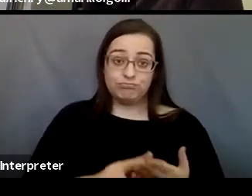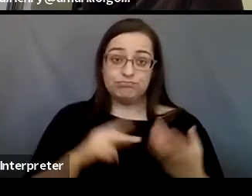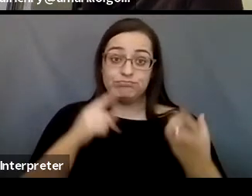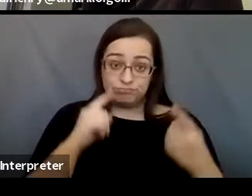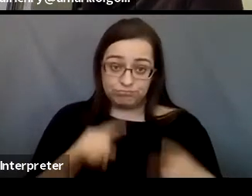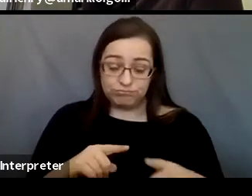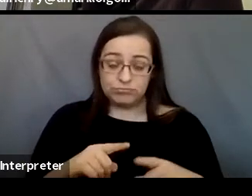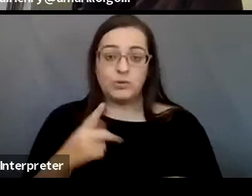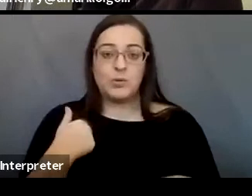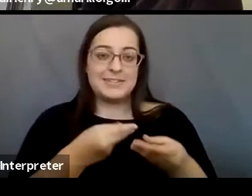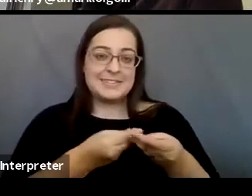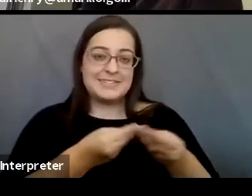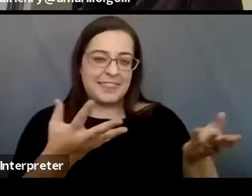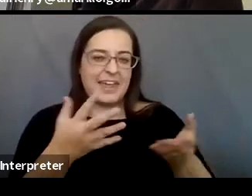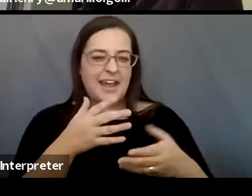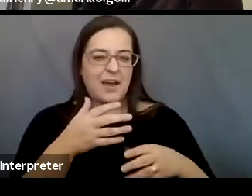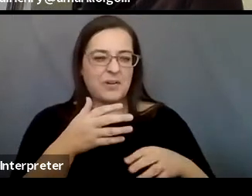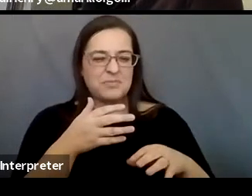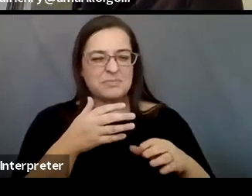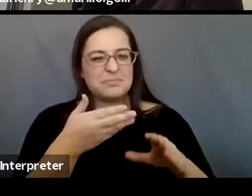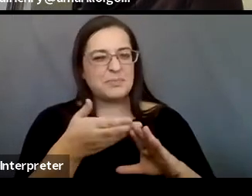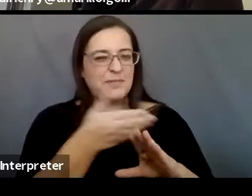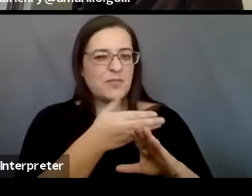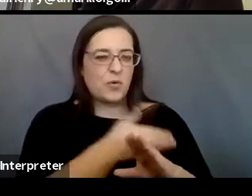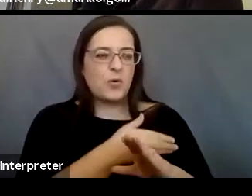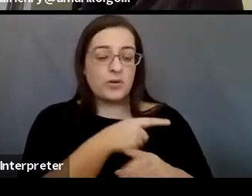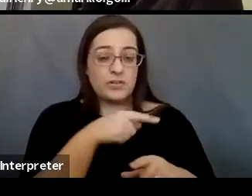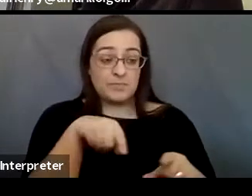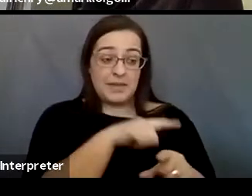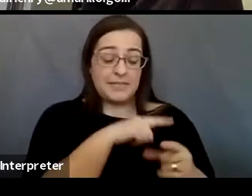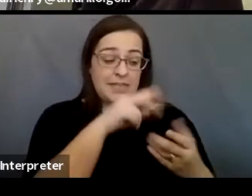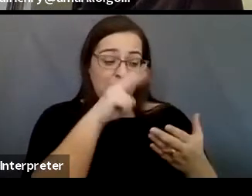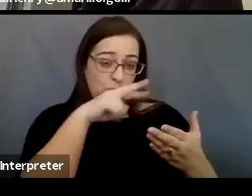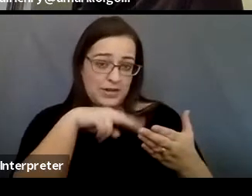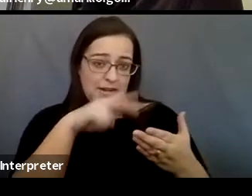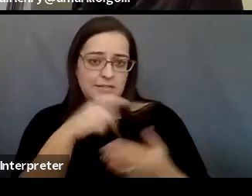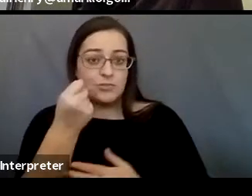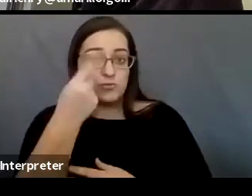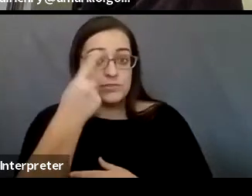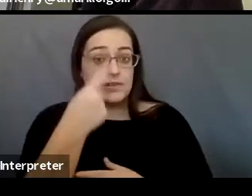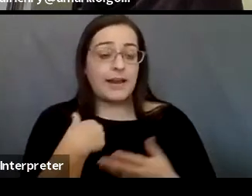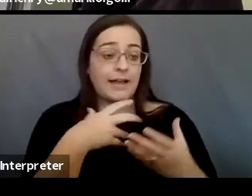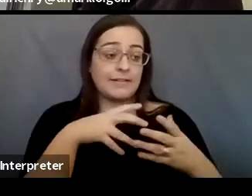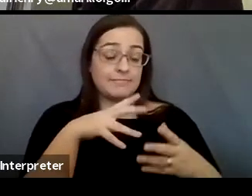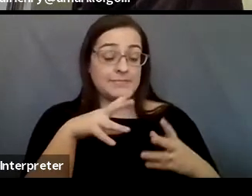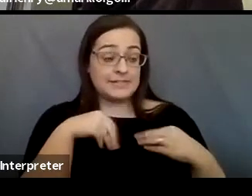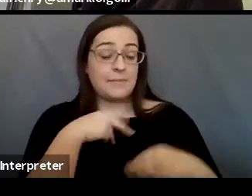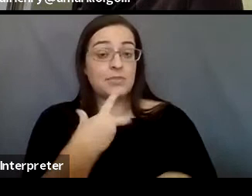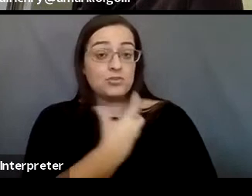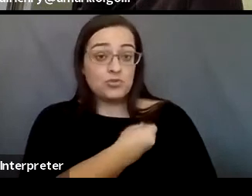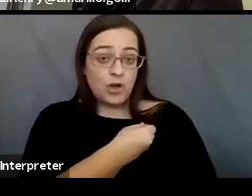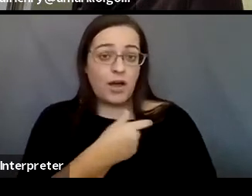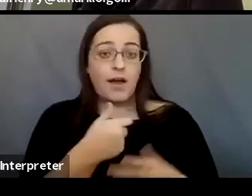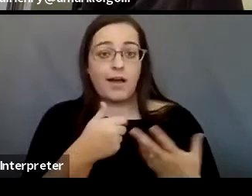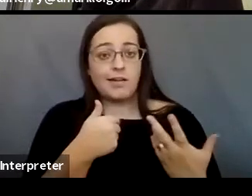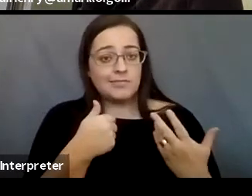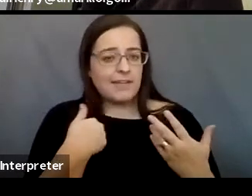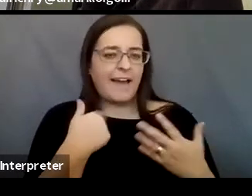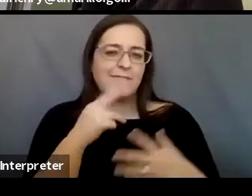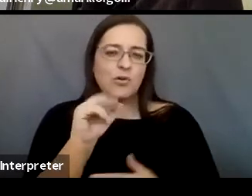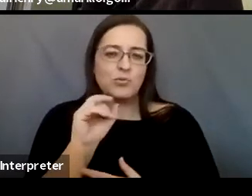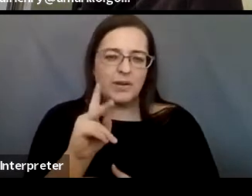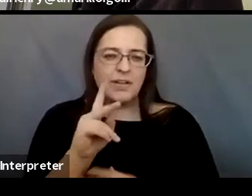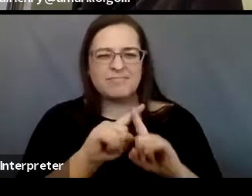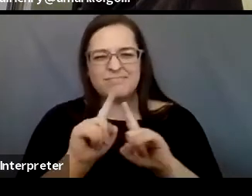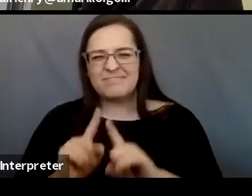out ahead of time and making sure that they understand what they're signing on for with the vaccination. So all those things that are